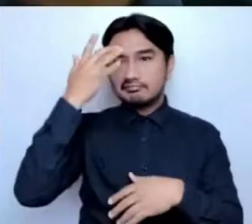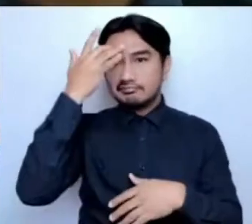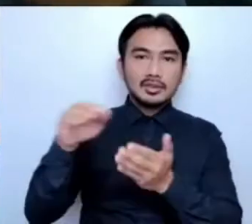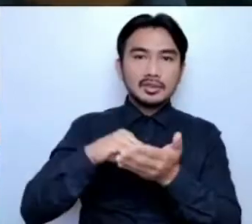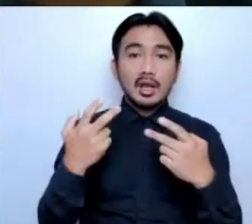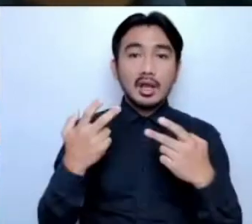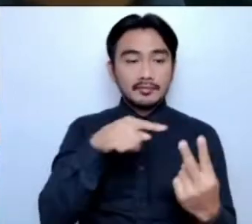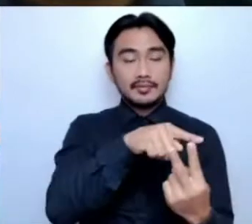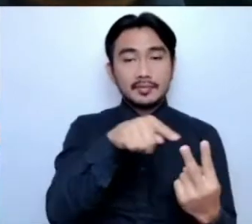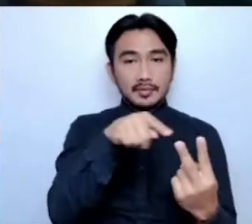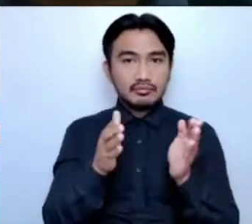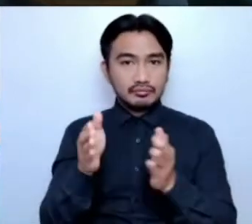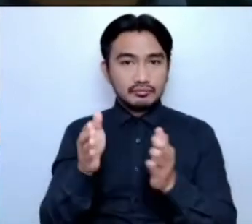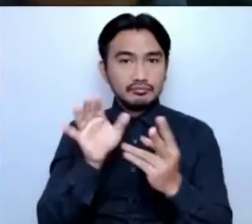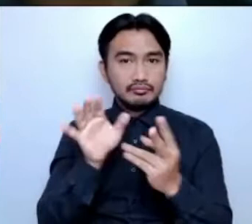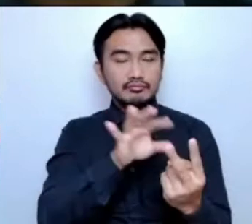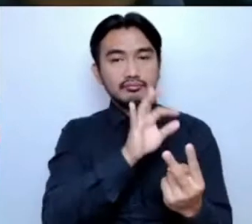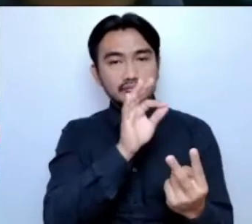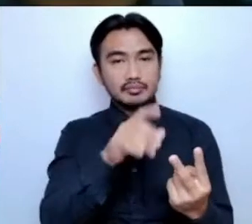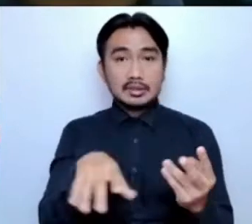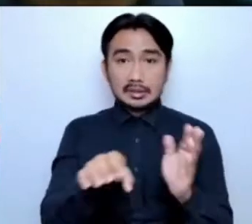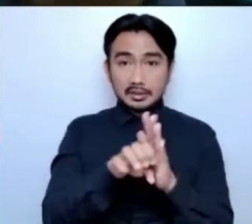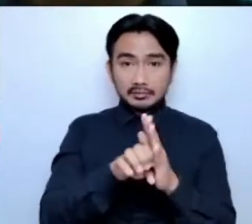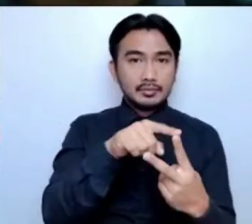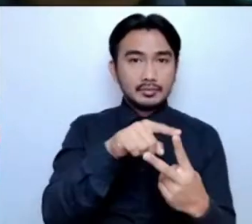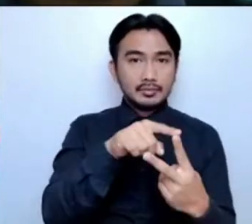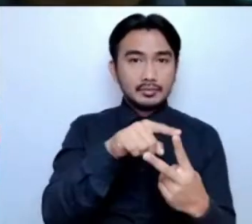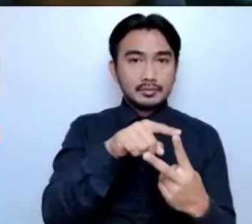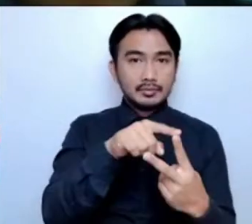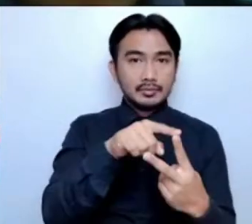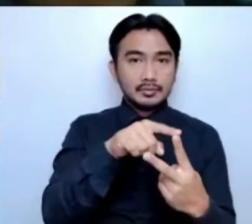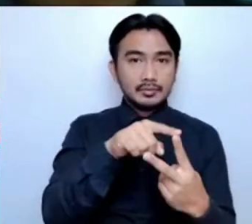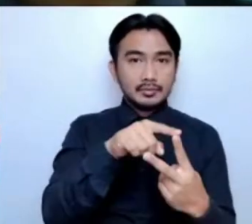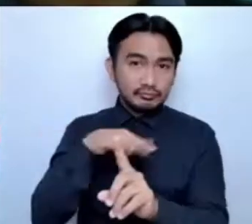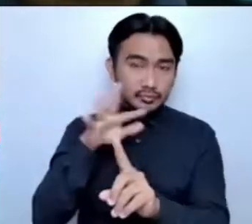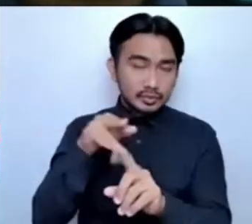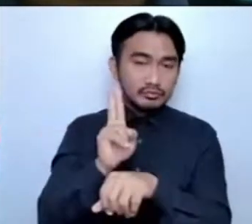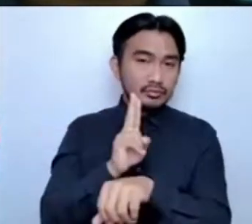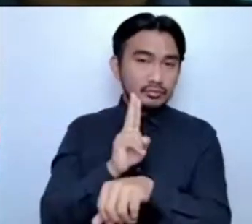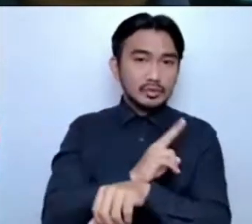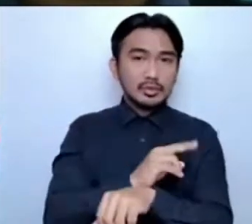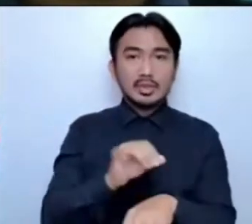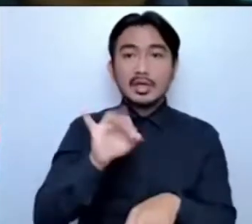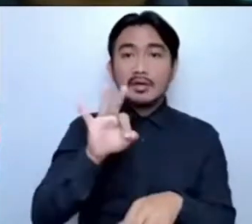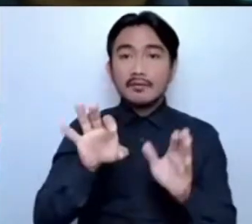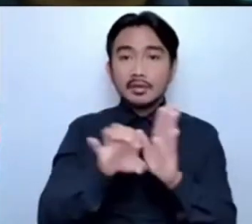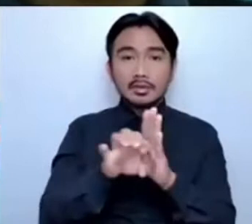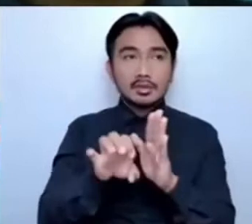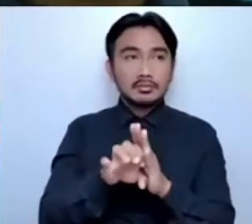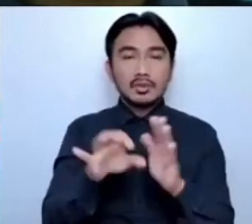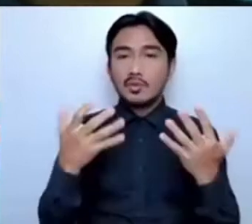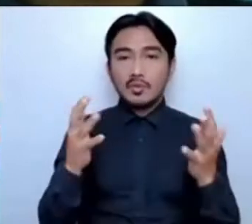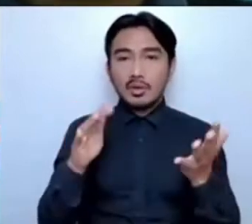choices. You can do it through a classroom observation, but if you do not have learners with